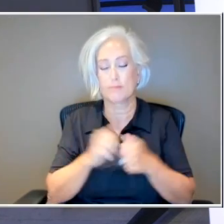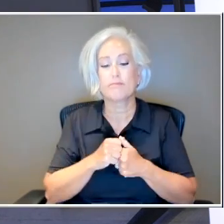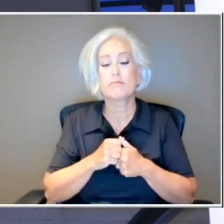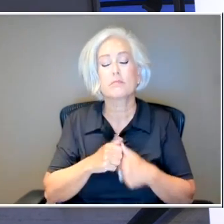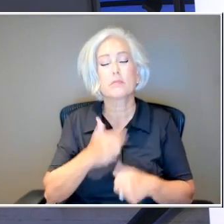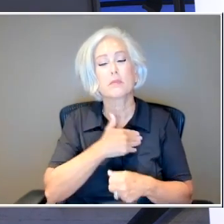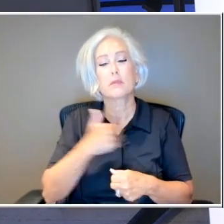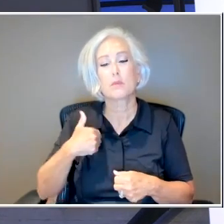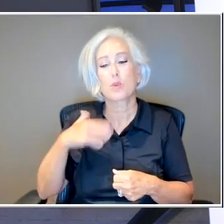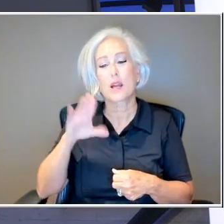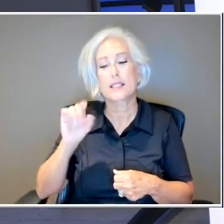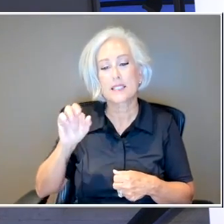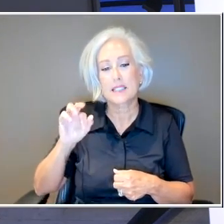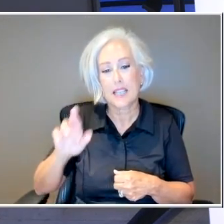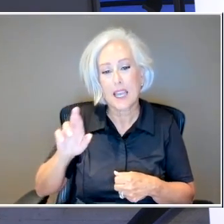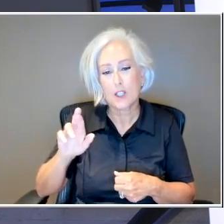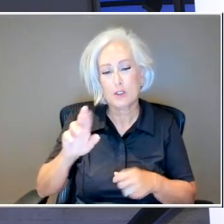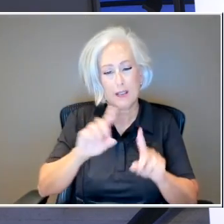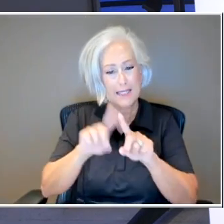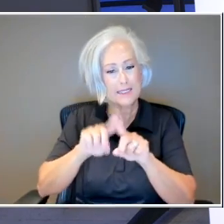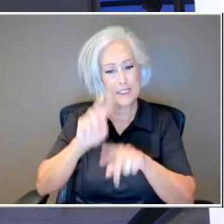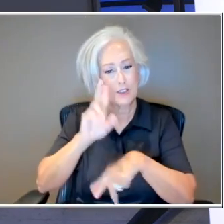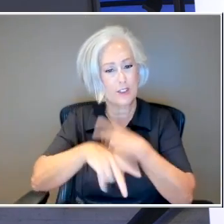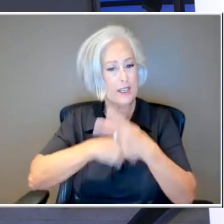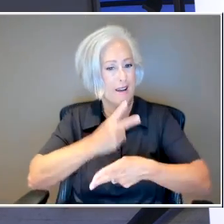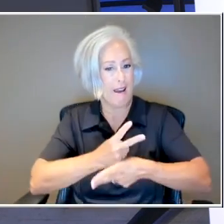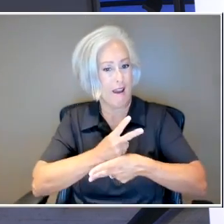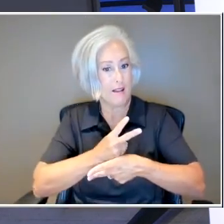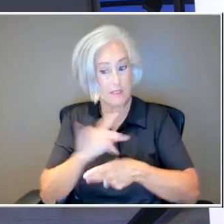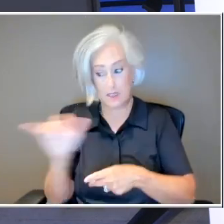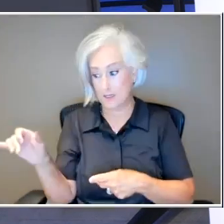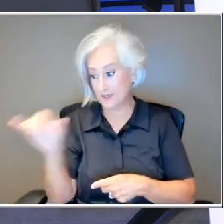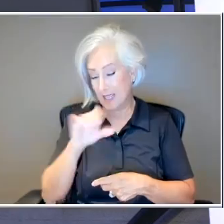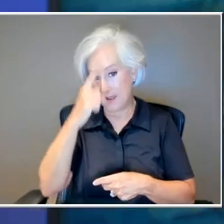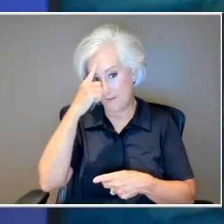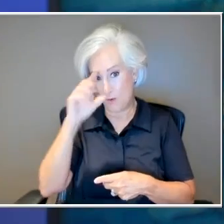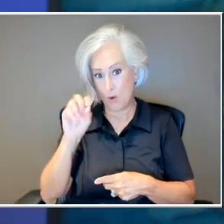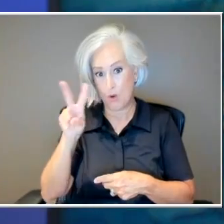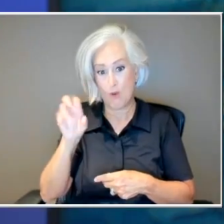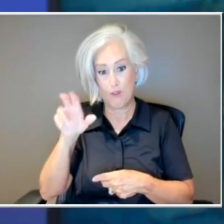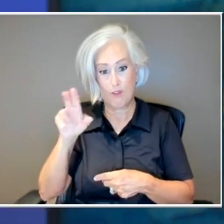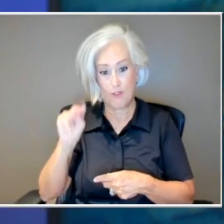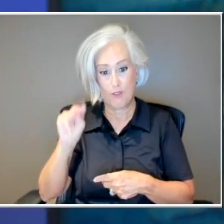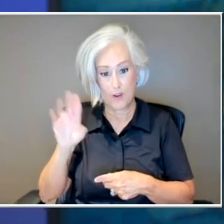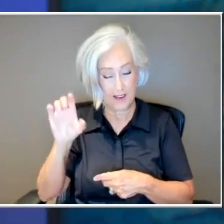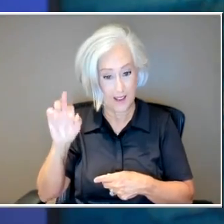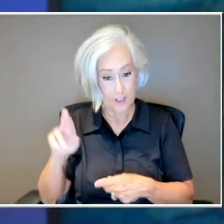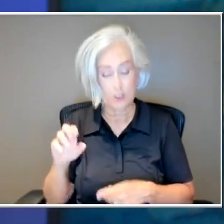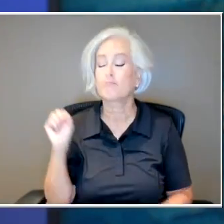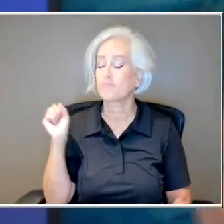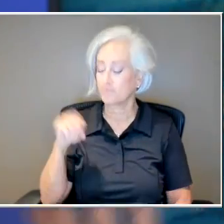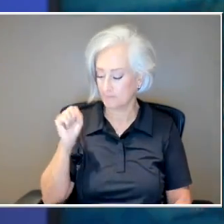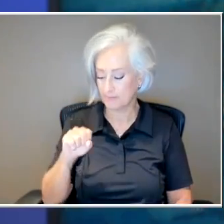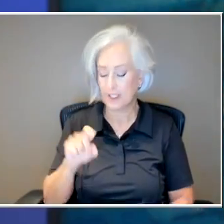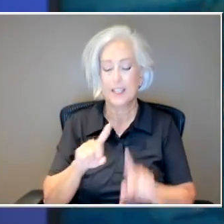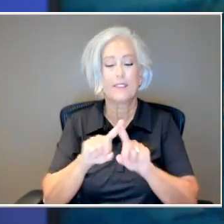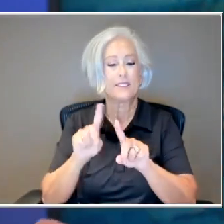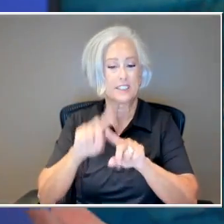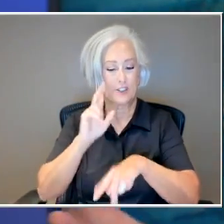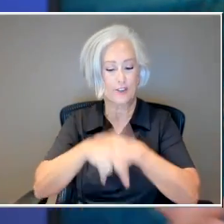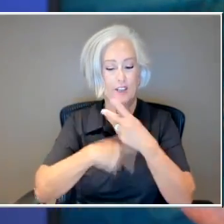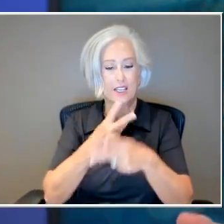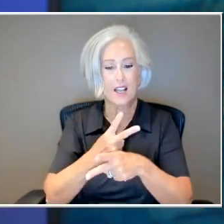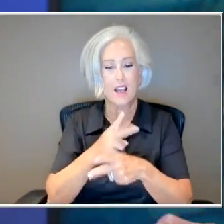Yeah. Is that the same for ovarian cancer? Different yes, types? There are many types of ovarian cancer, and because of